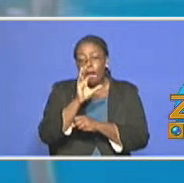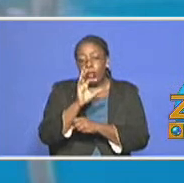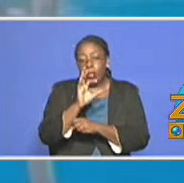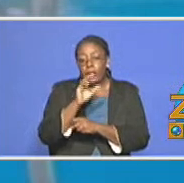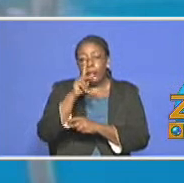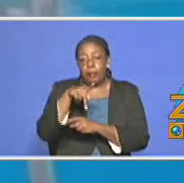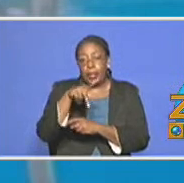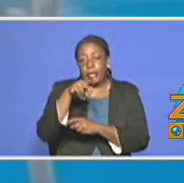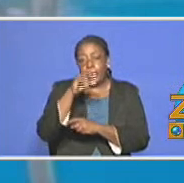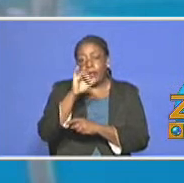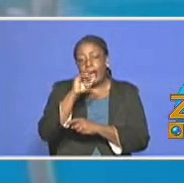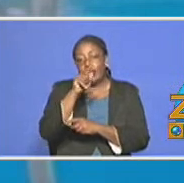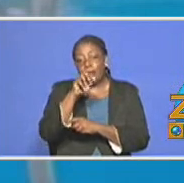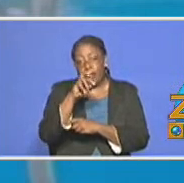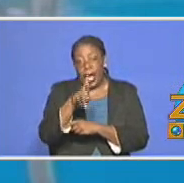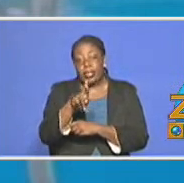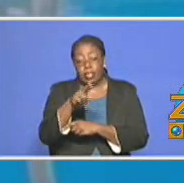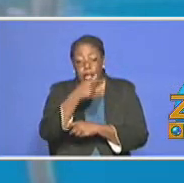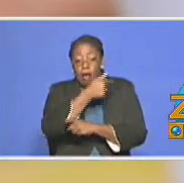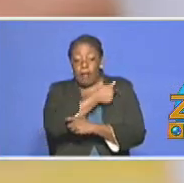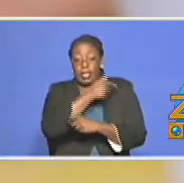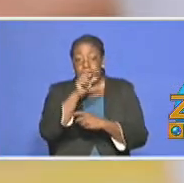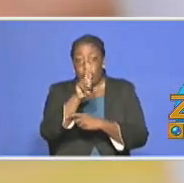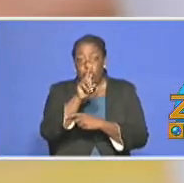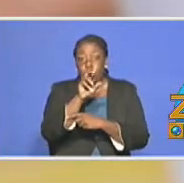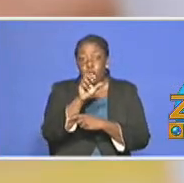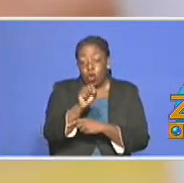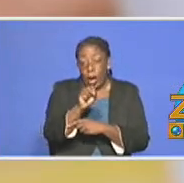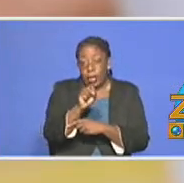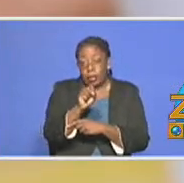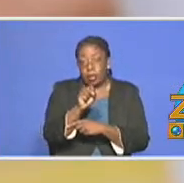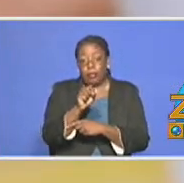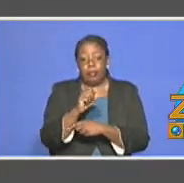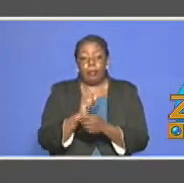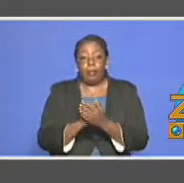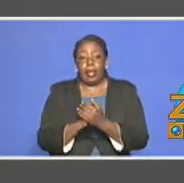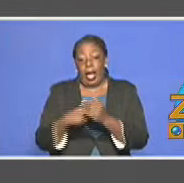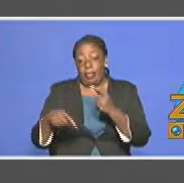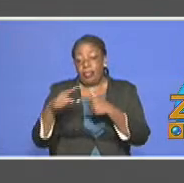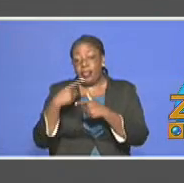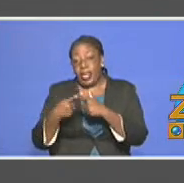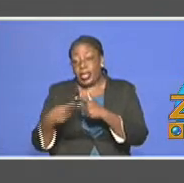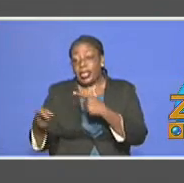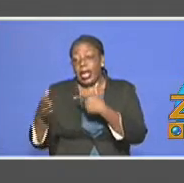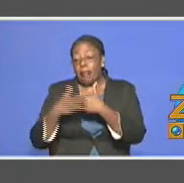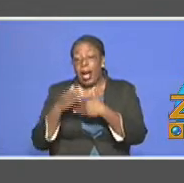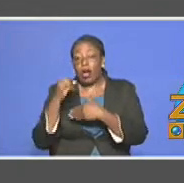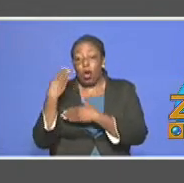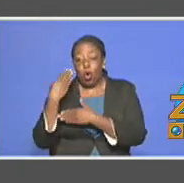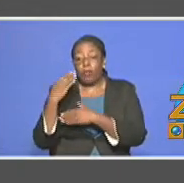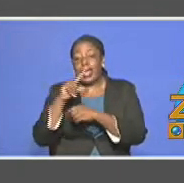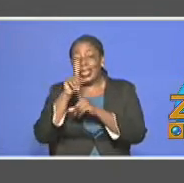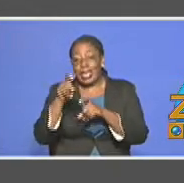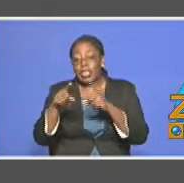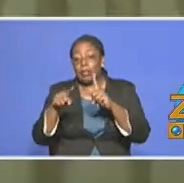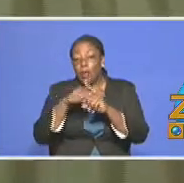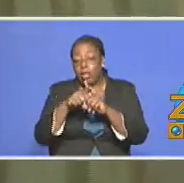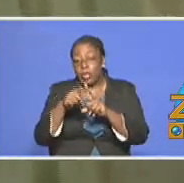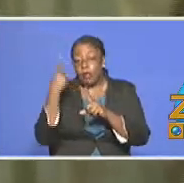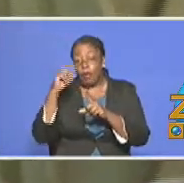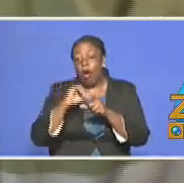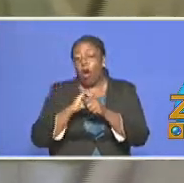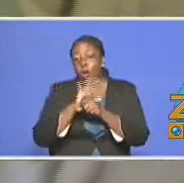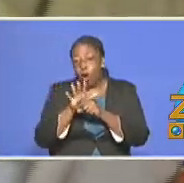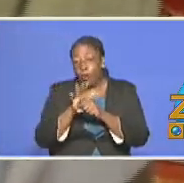vaccine. Over the United States a couple of times, came back, tried to come back home last week, tested positive for COVID. So